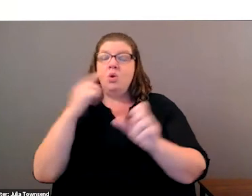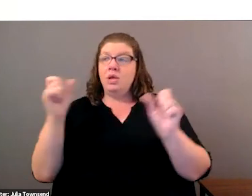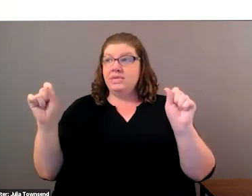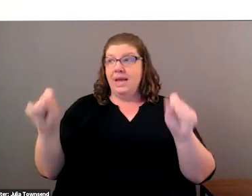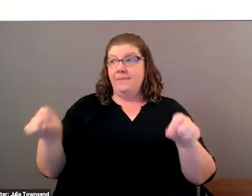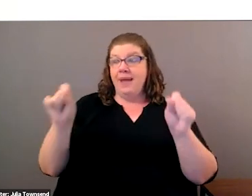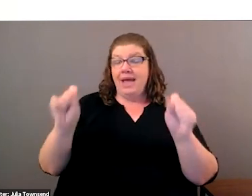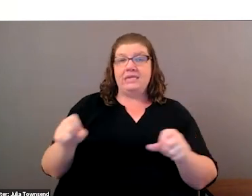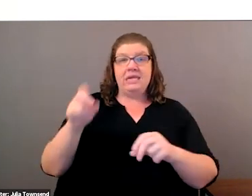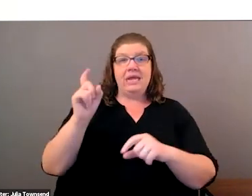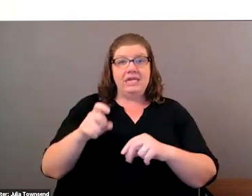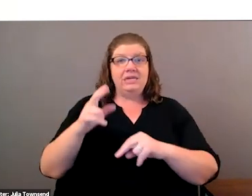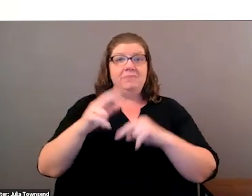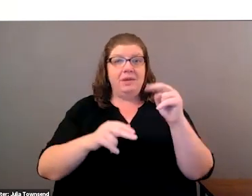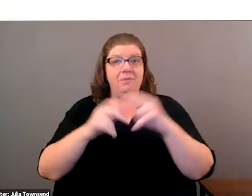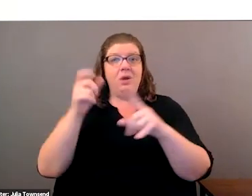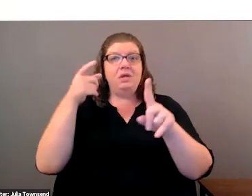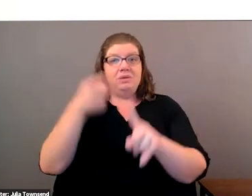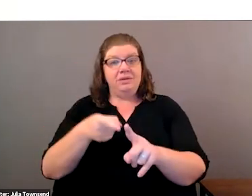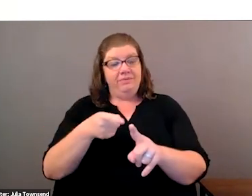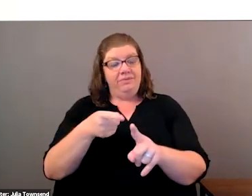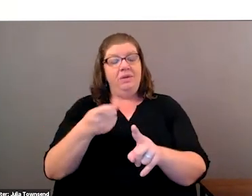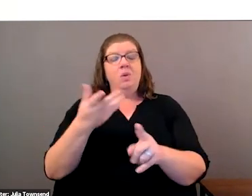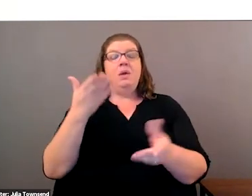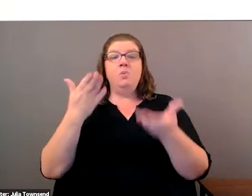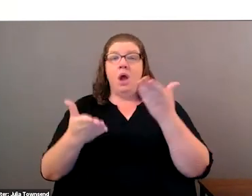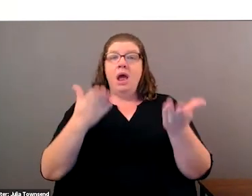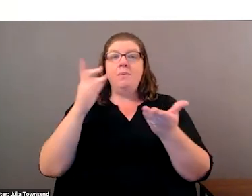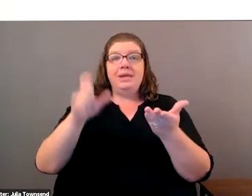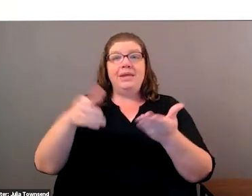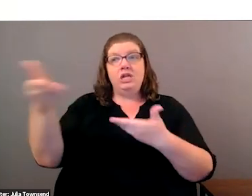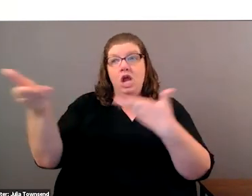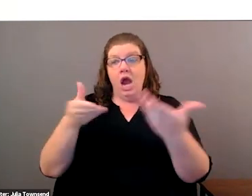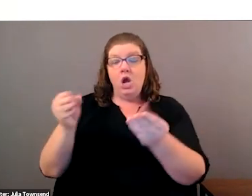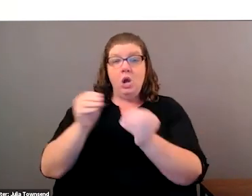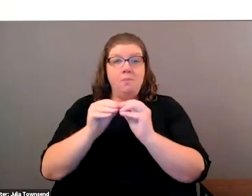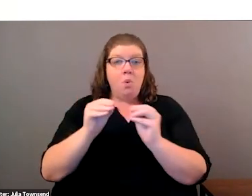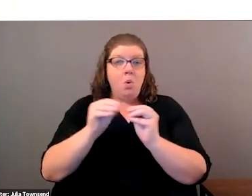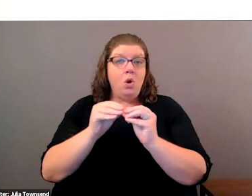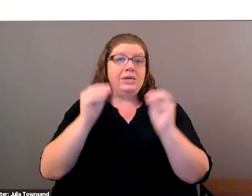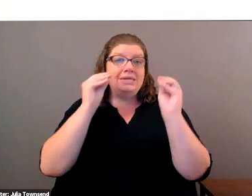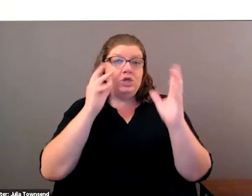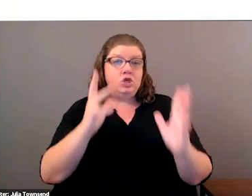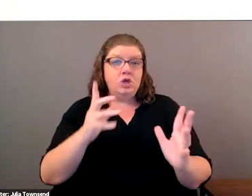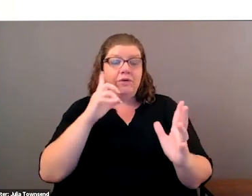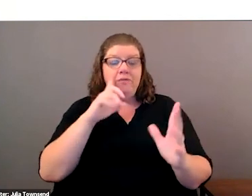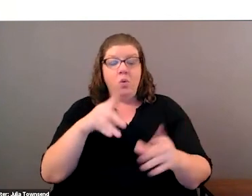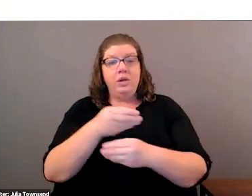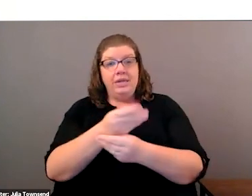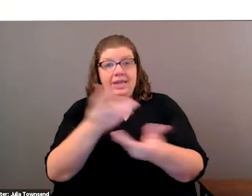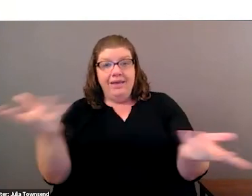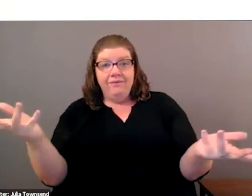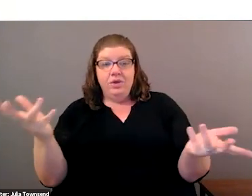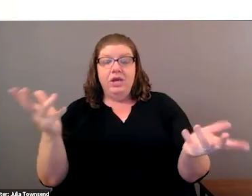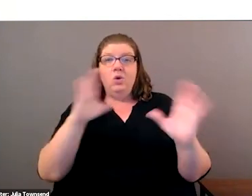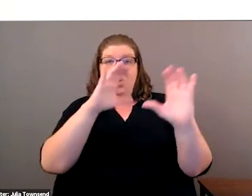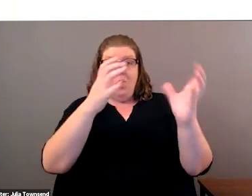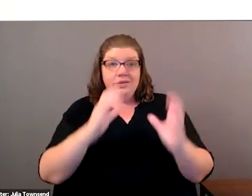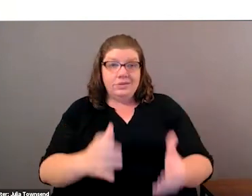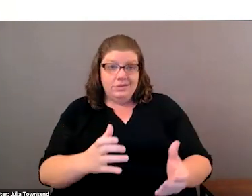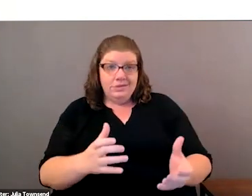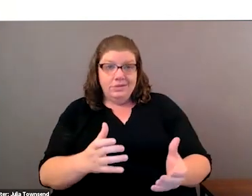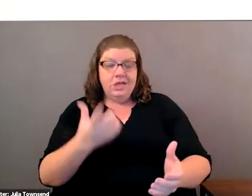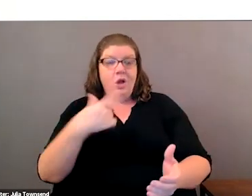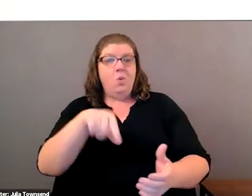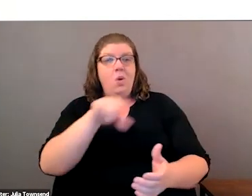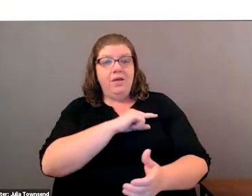build. Things specifically like we probably will need to hire more teachers for delivering courses that qualify